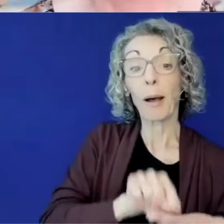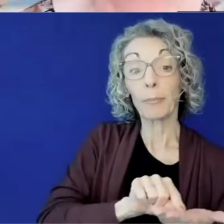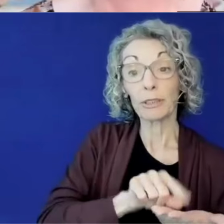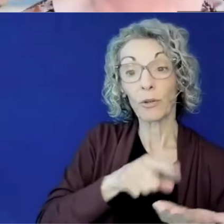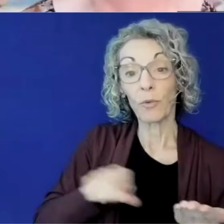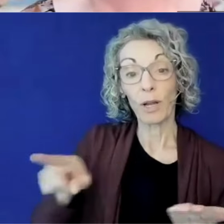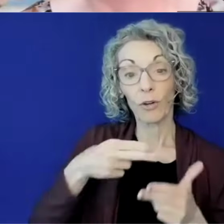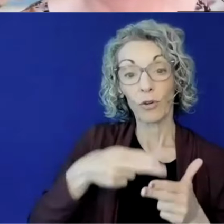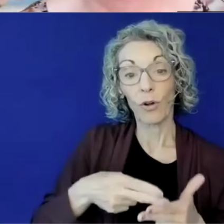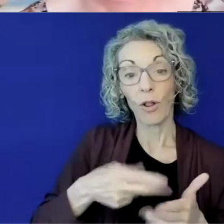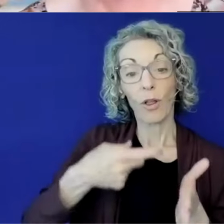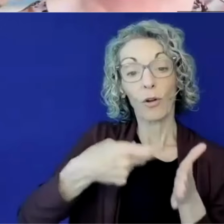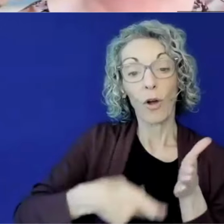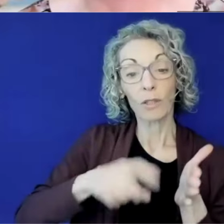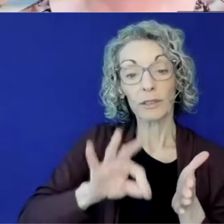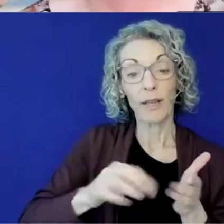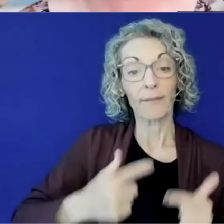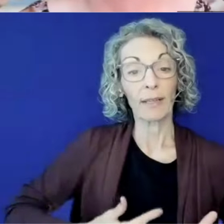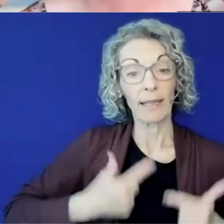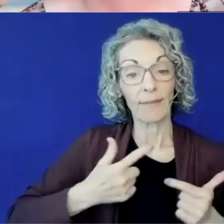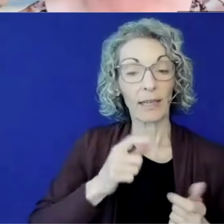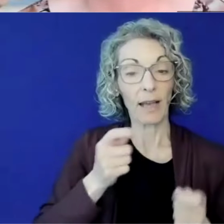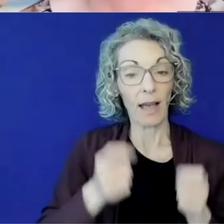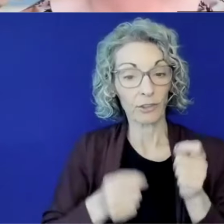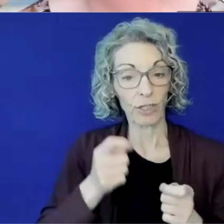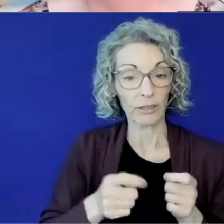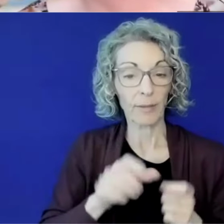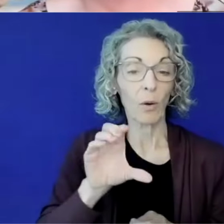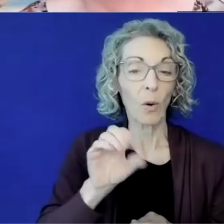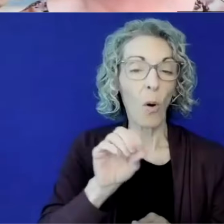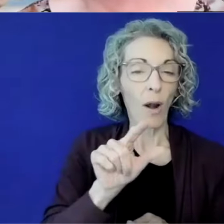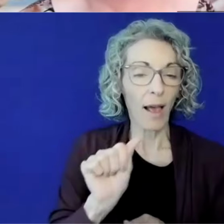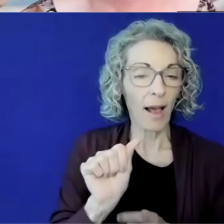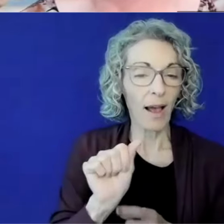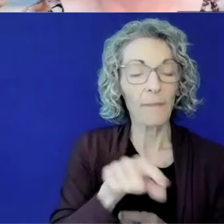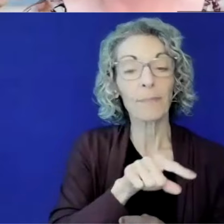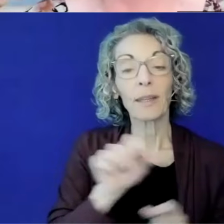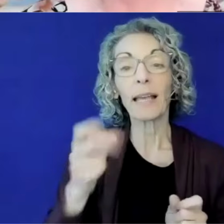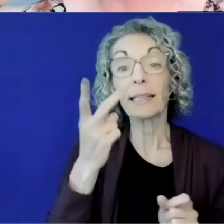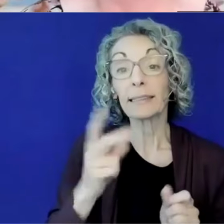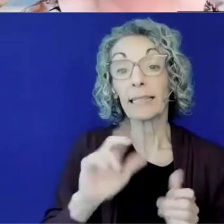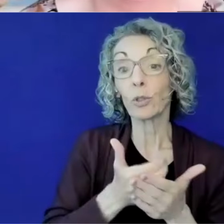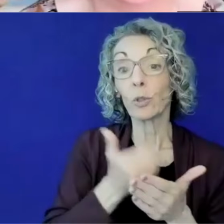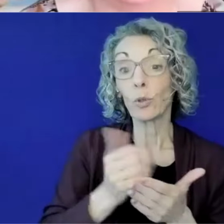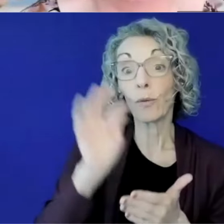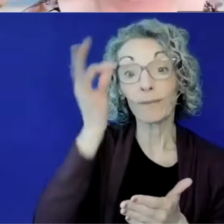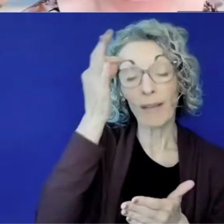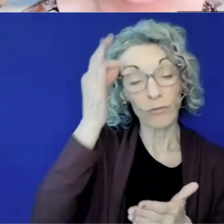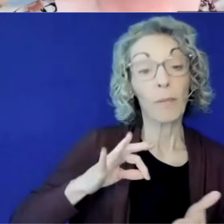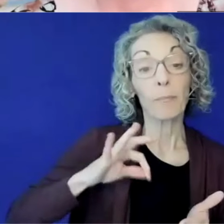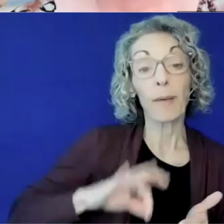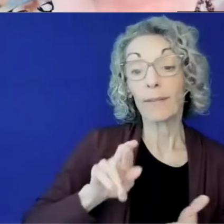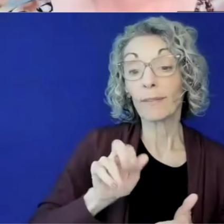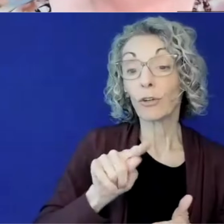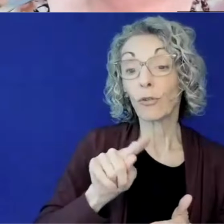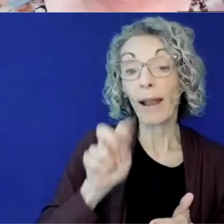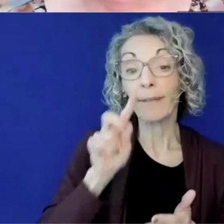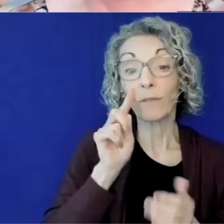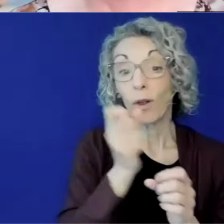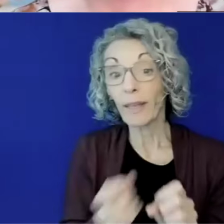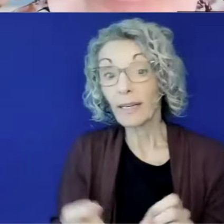their cost of living adjustment, and you can see what the new federal benefit rate will be in the coming year.